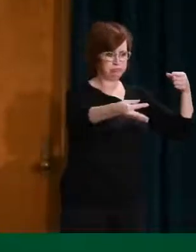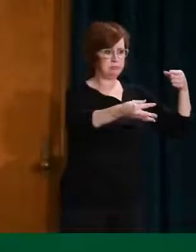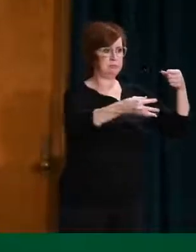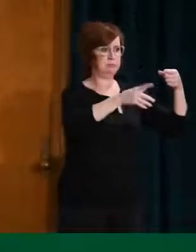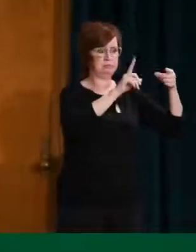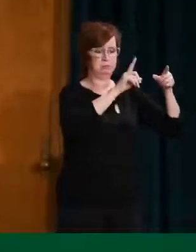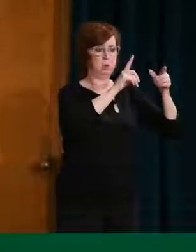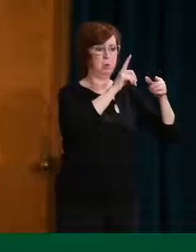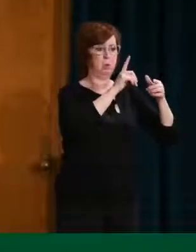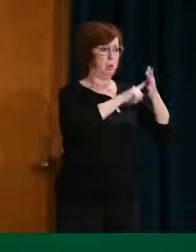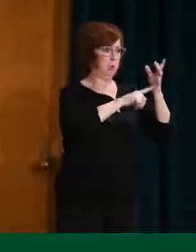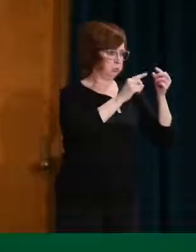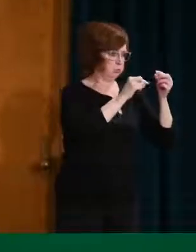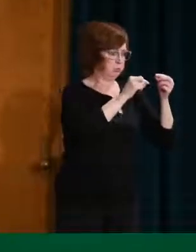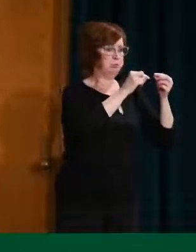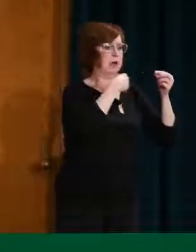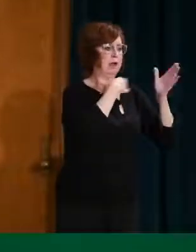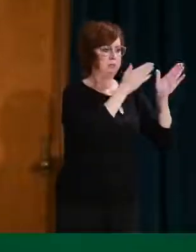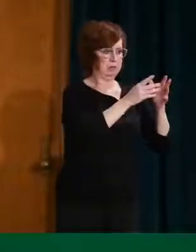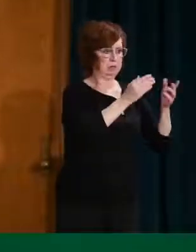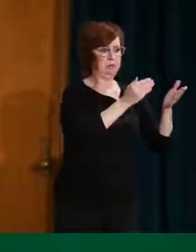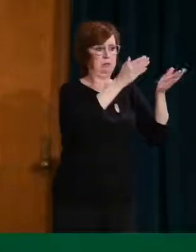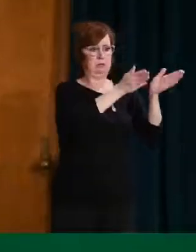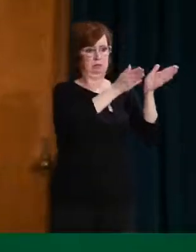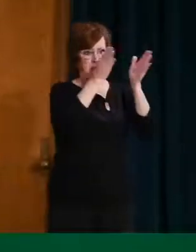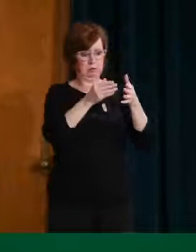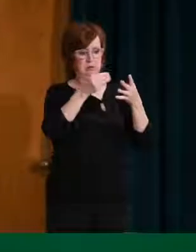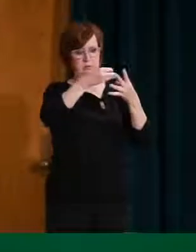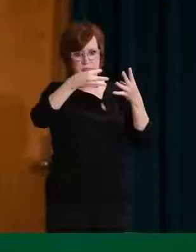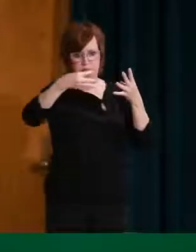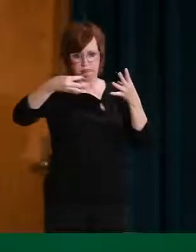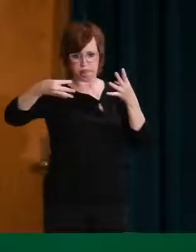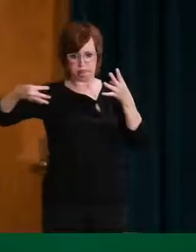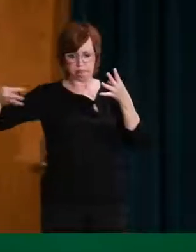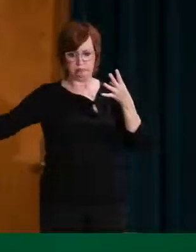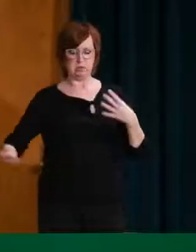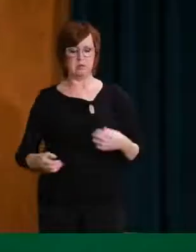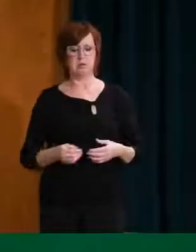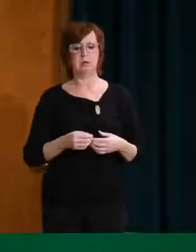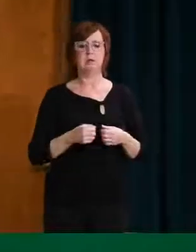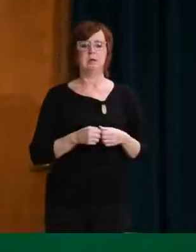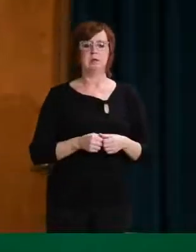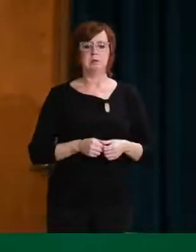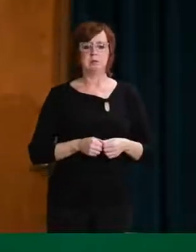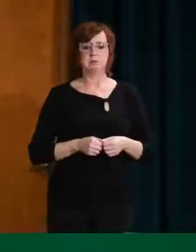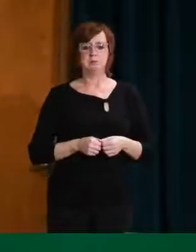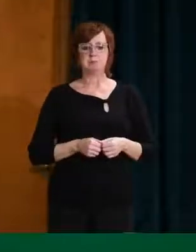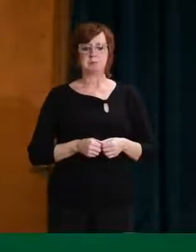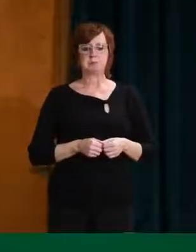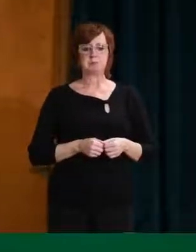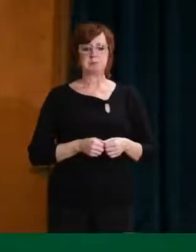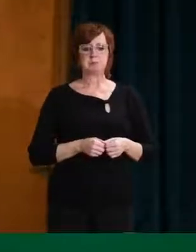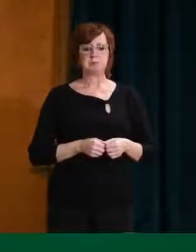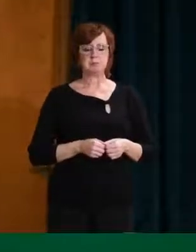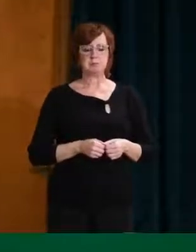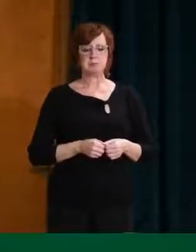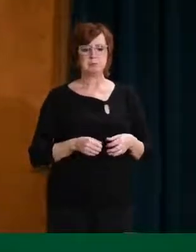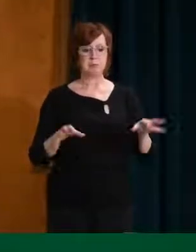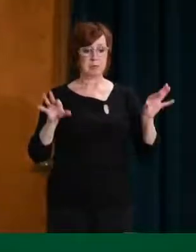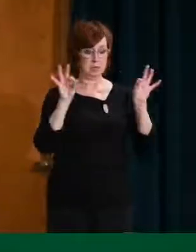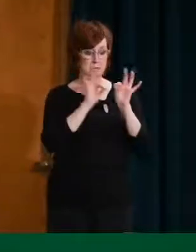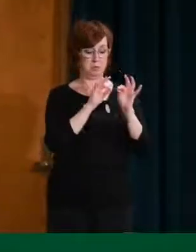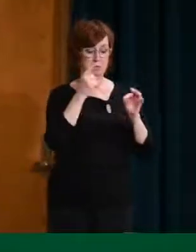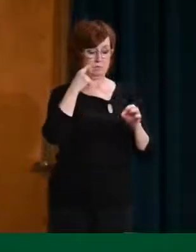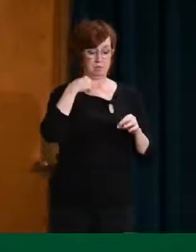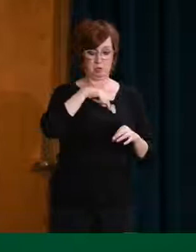appropriate and responsible to have a set of guidelines on how a health organization and how